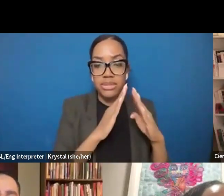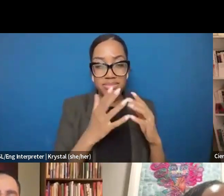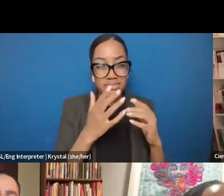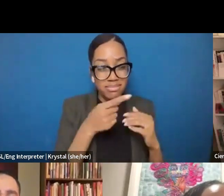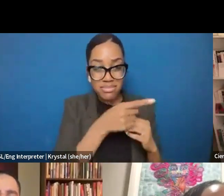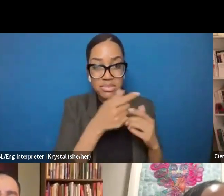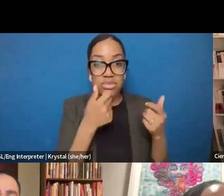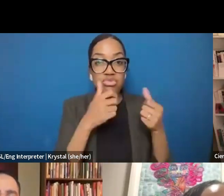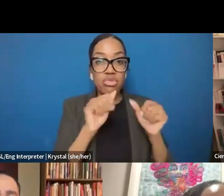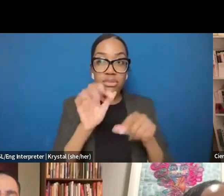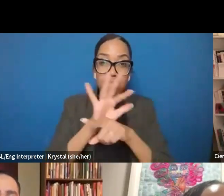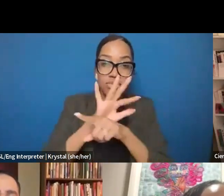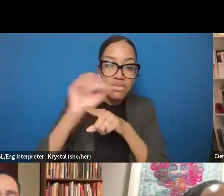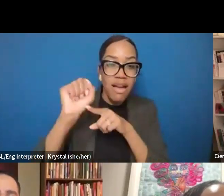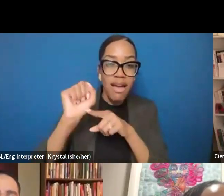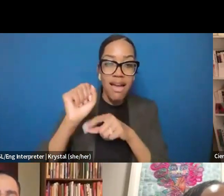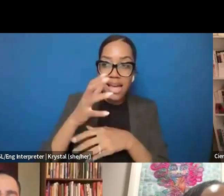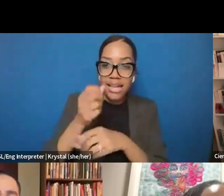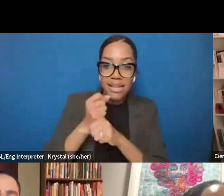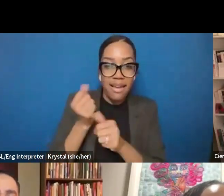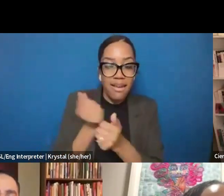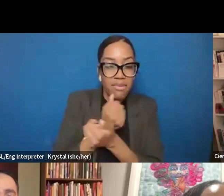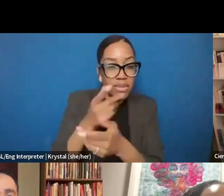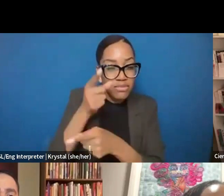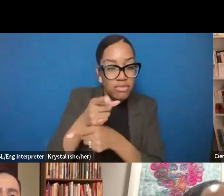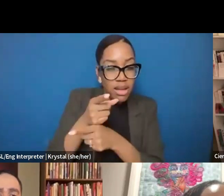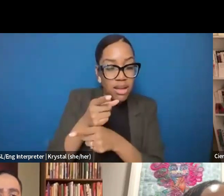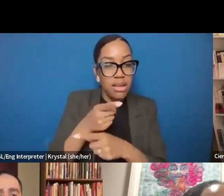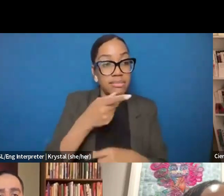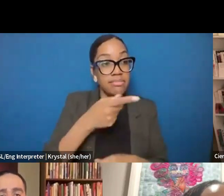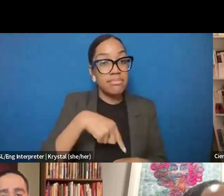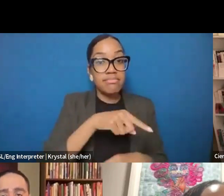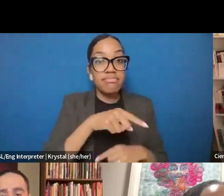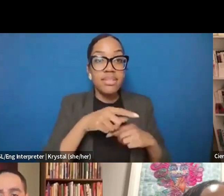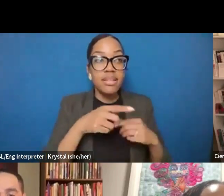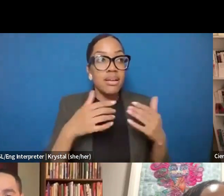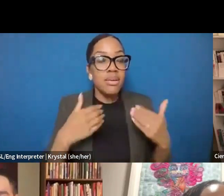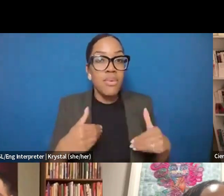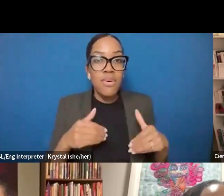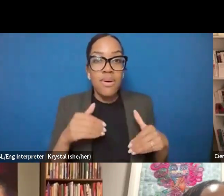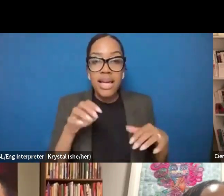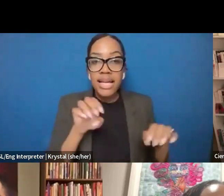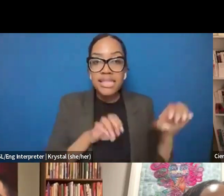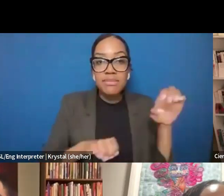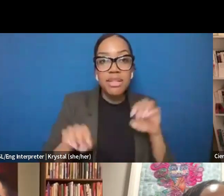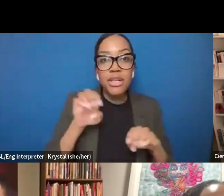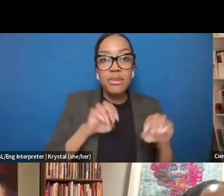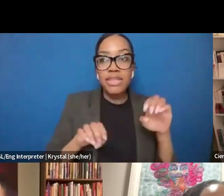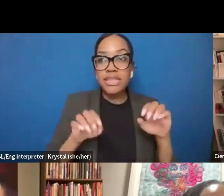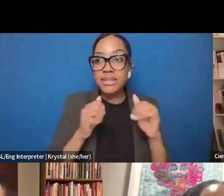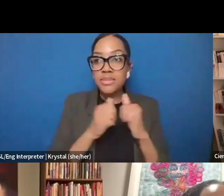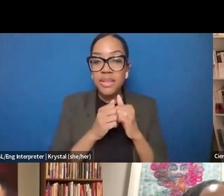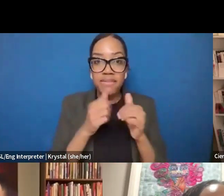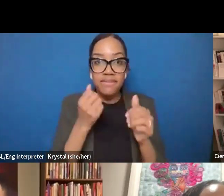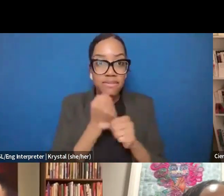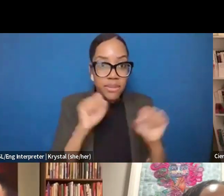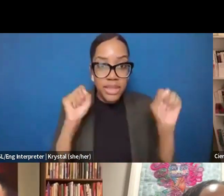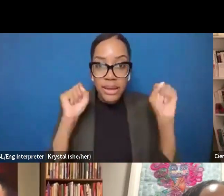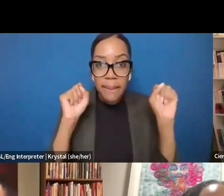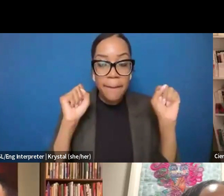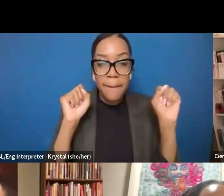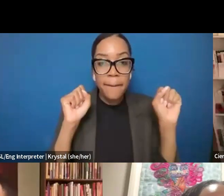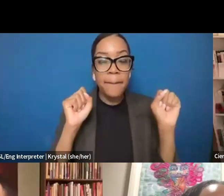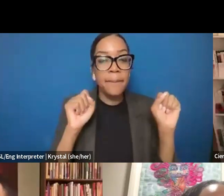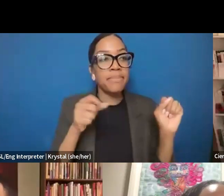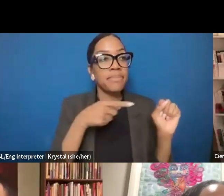trying to get it right, right? They're experimenting with freedom, they're experimenting with dreams that they have about the kind of world that they're